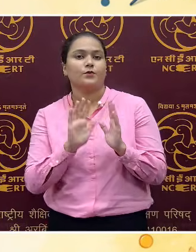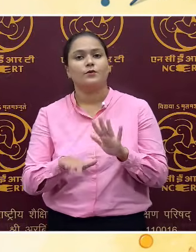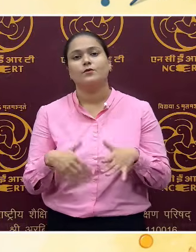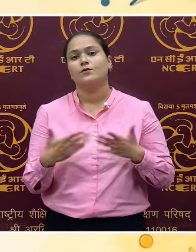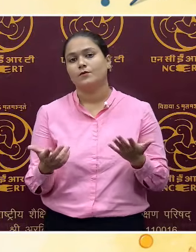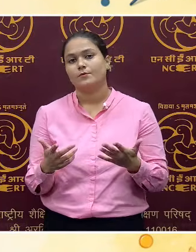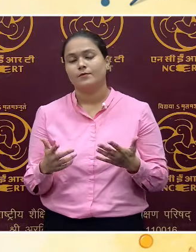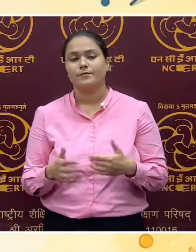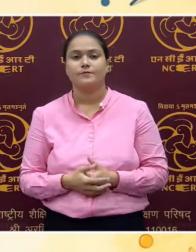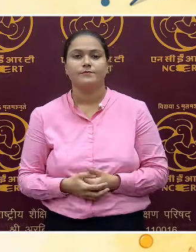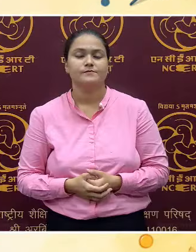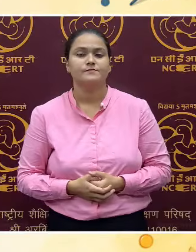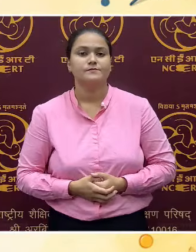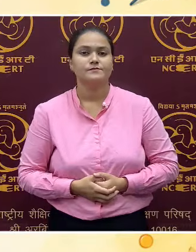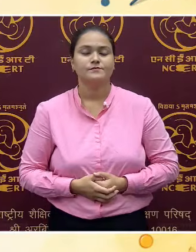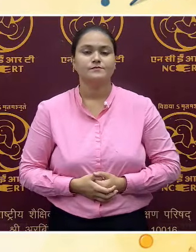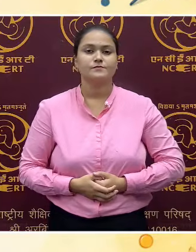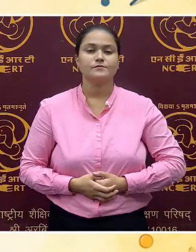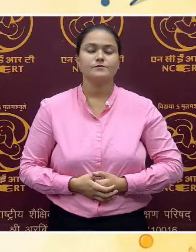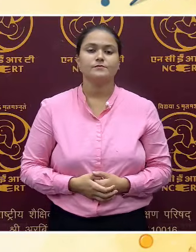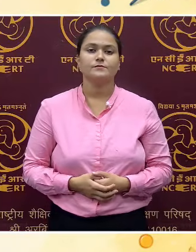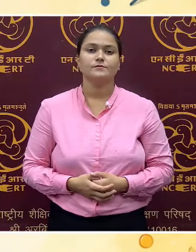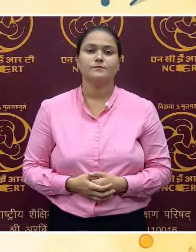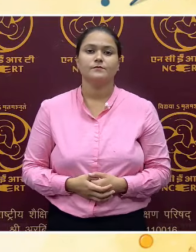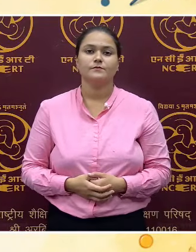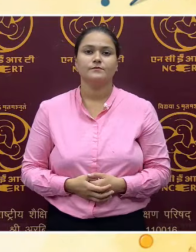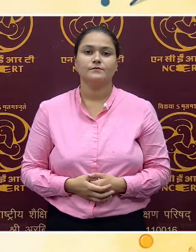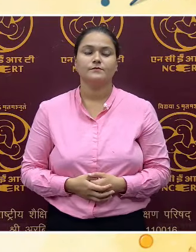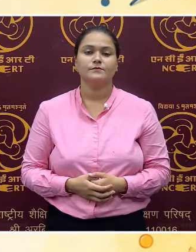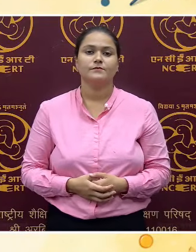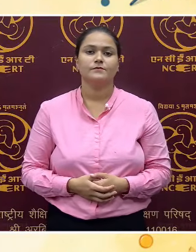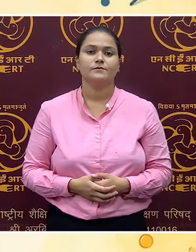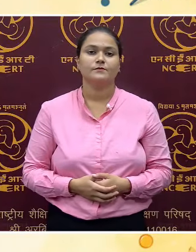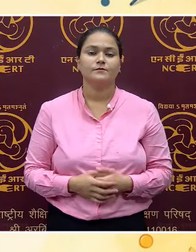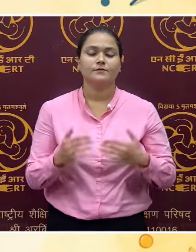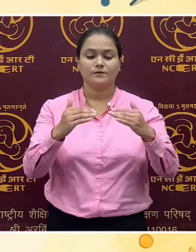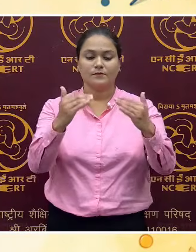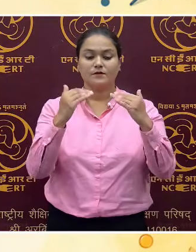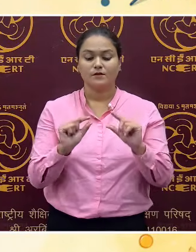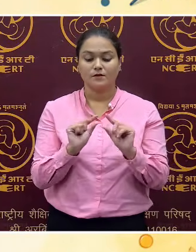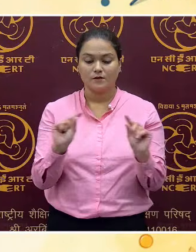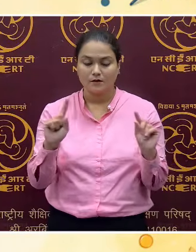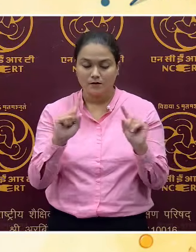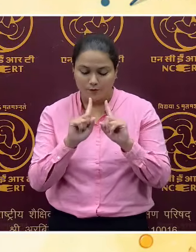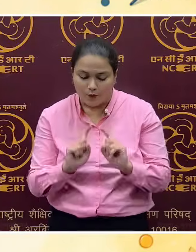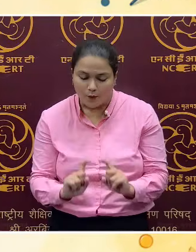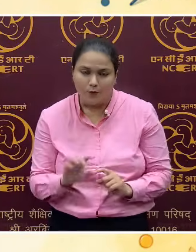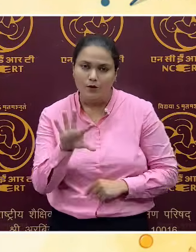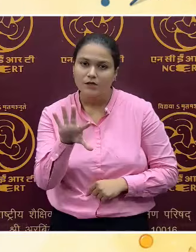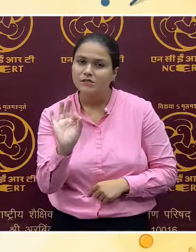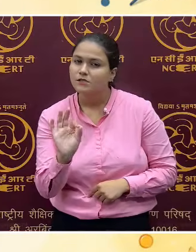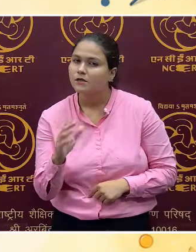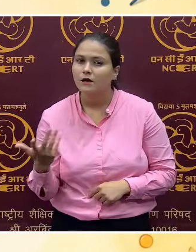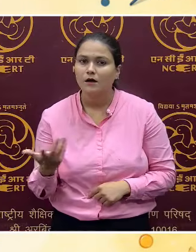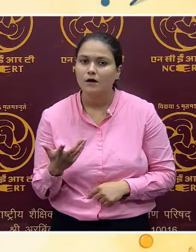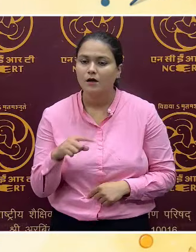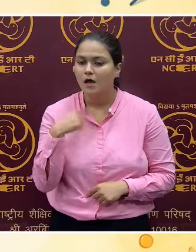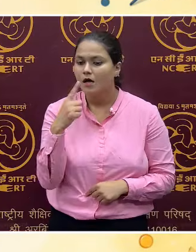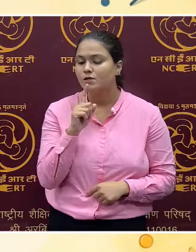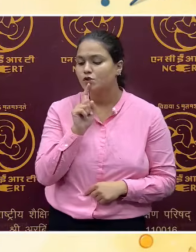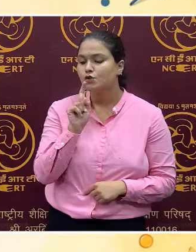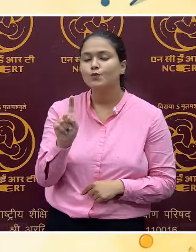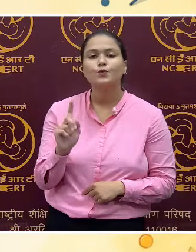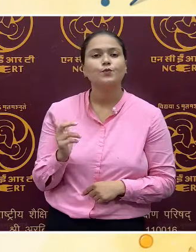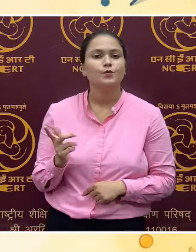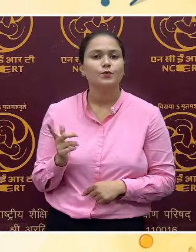in active voice. Alright. Then how to identify the active passive voice? Ask who, what